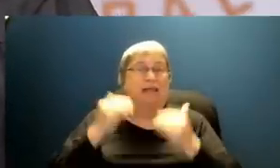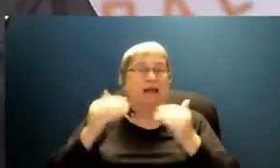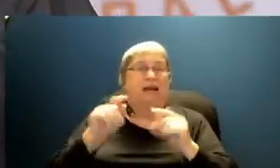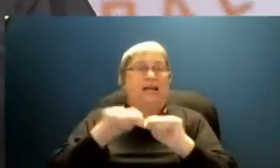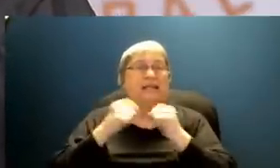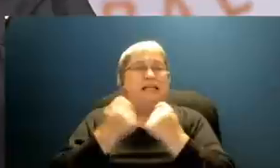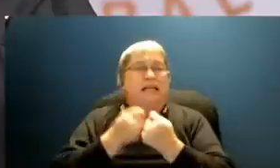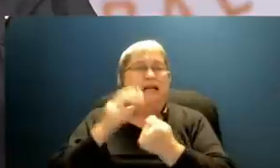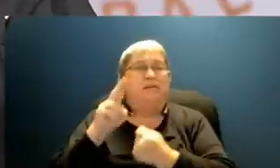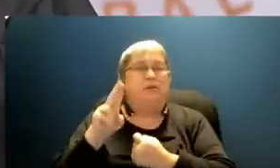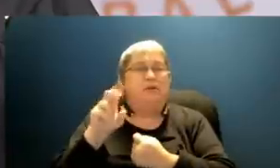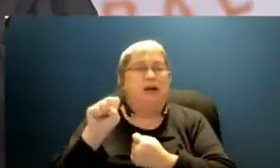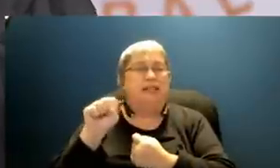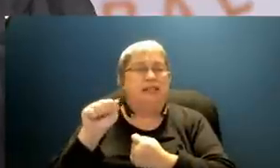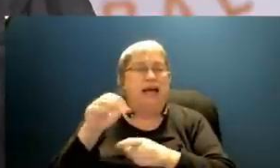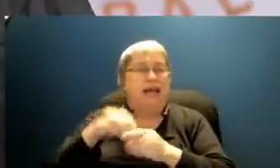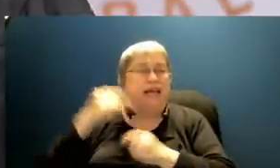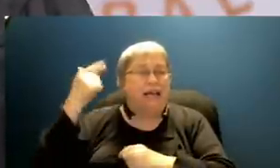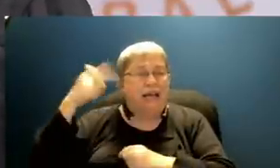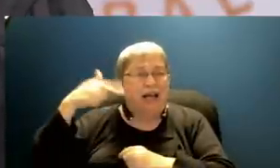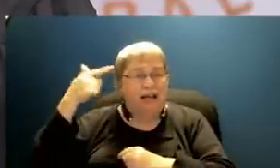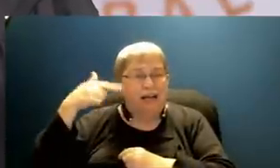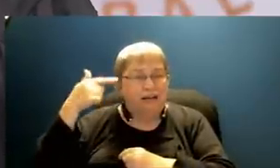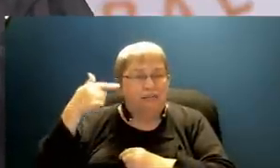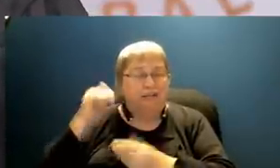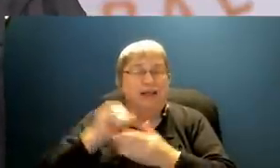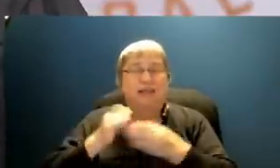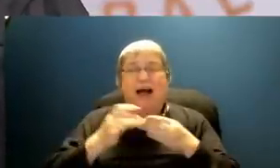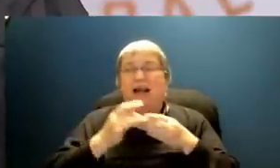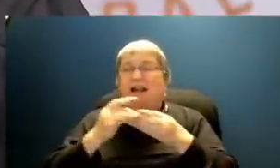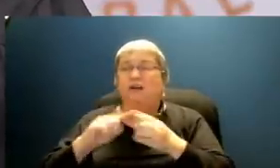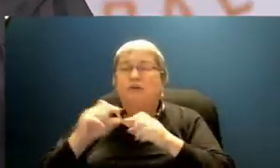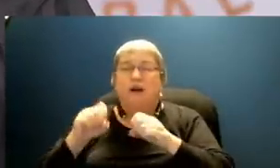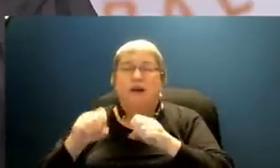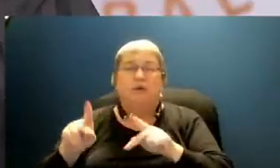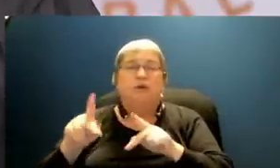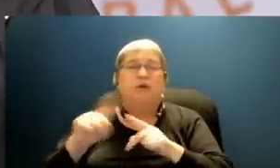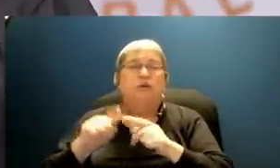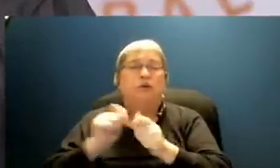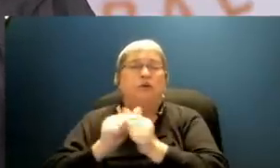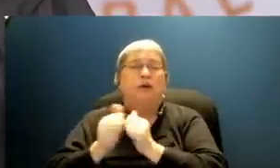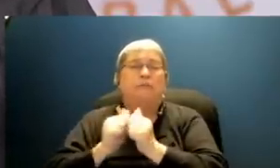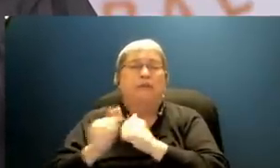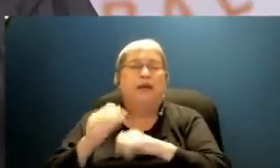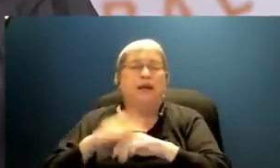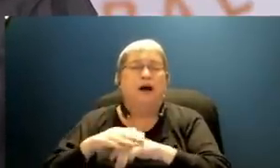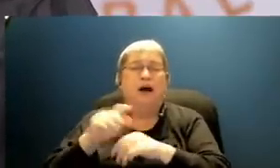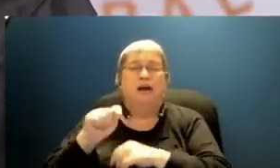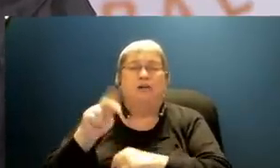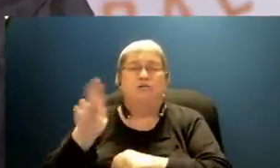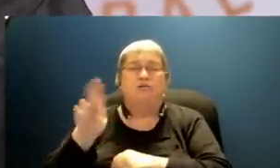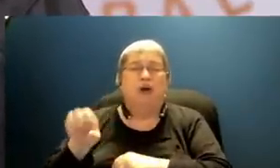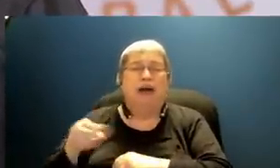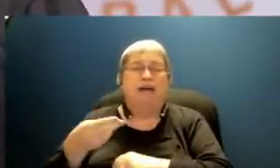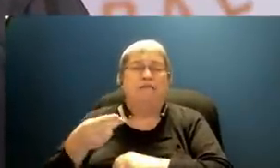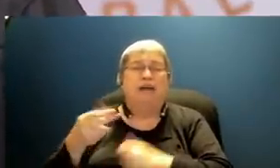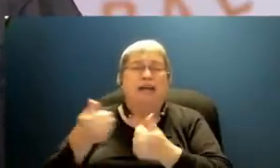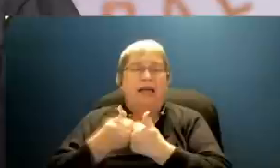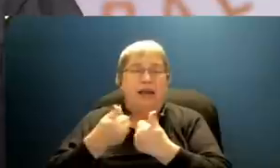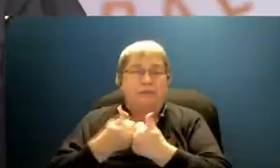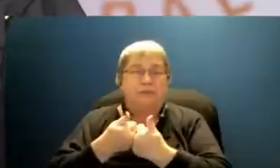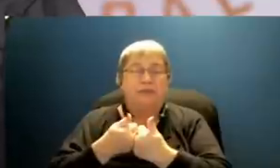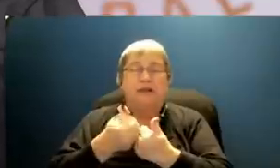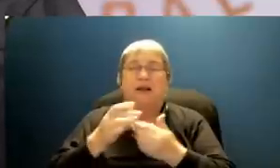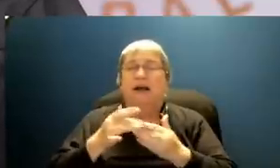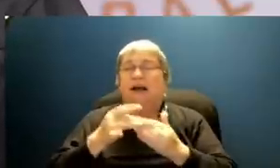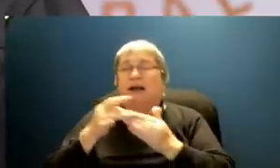Invictus Games in London, which led to an opportunity to compete on a TV show called Triumph Games, which led to an opportunity to